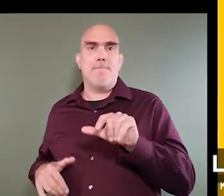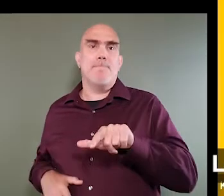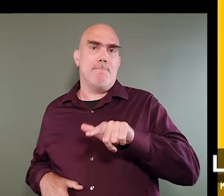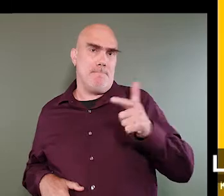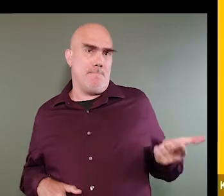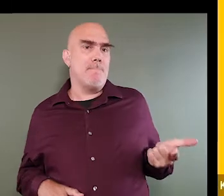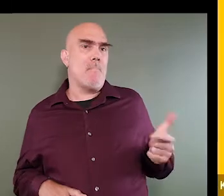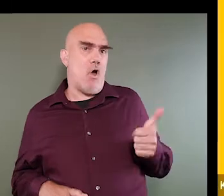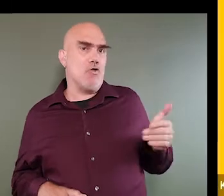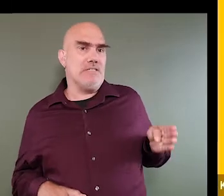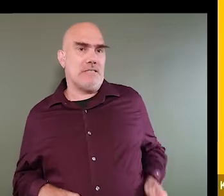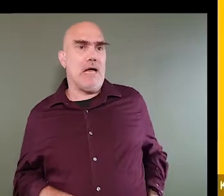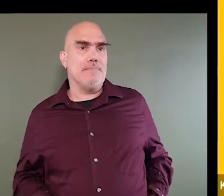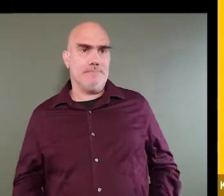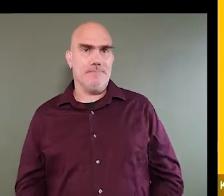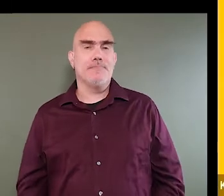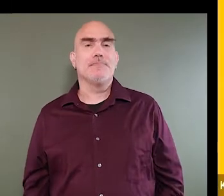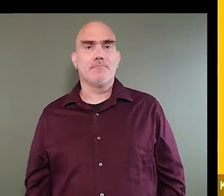side.